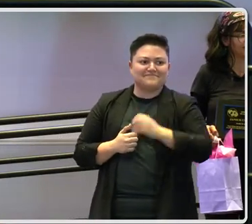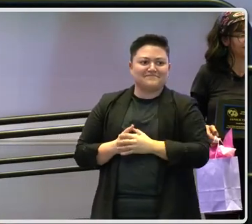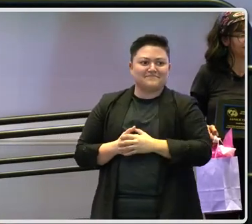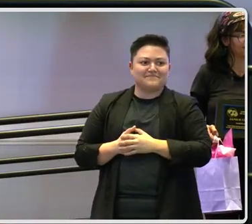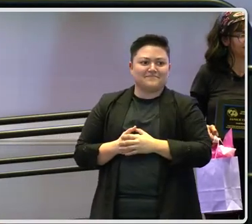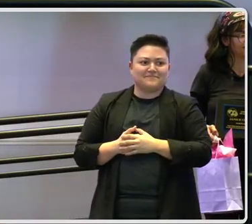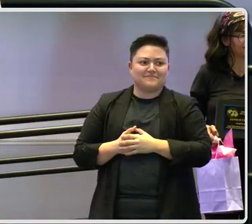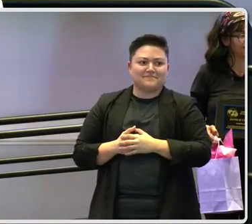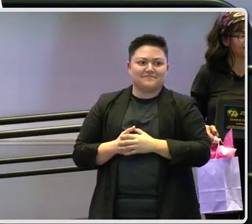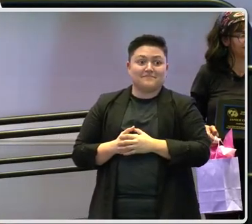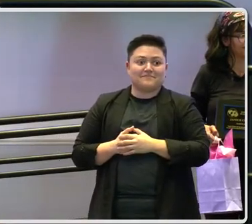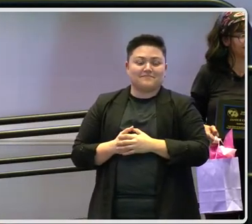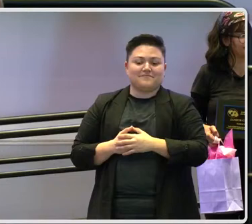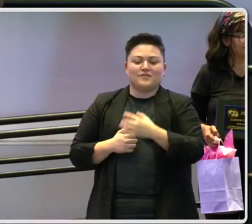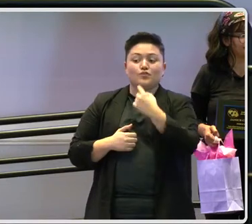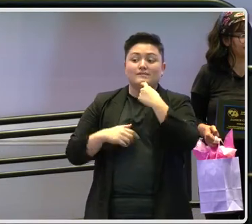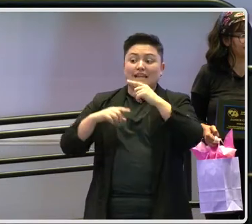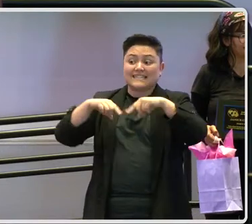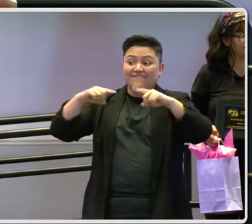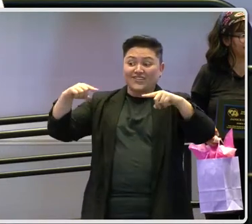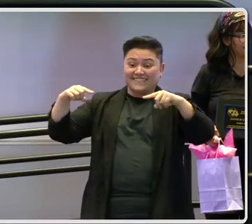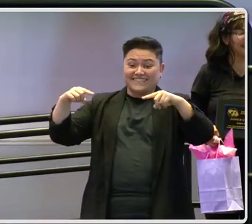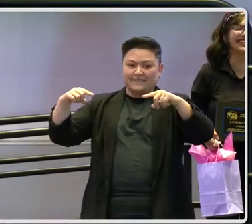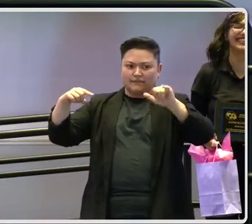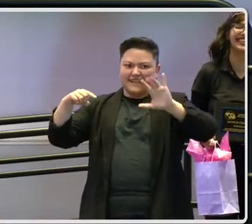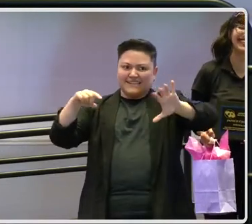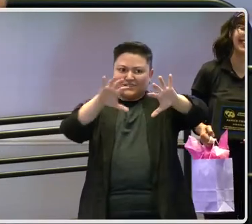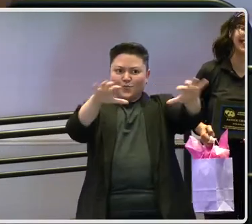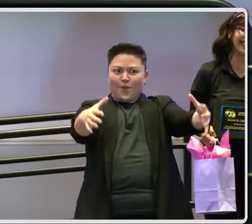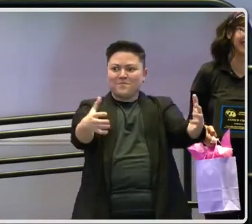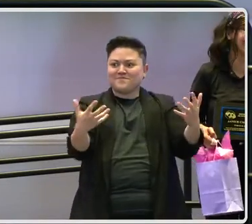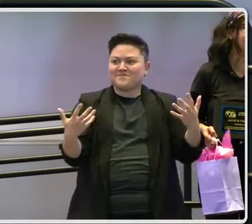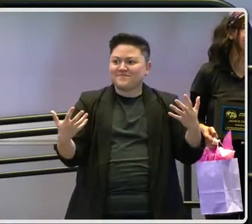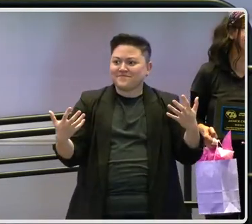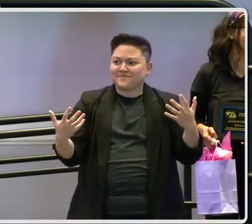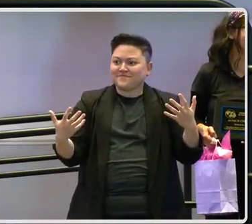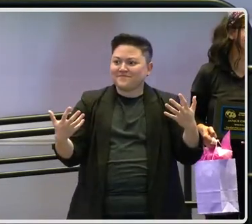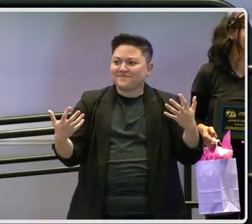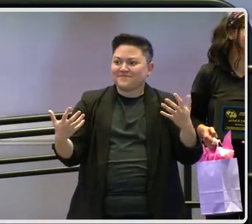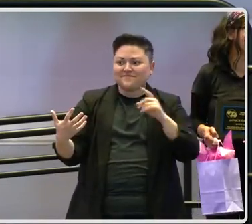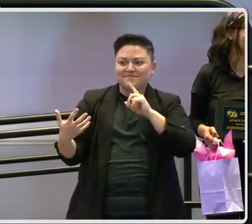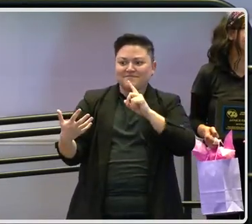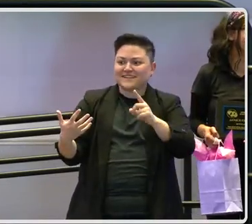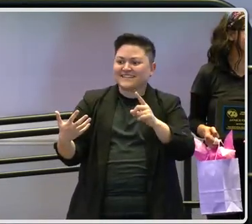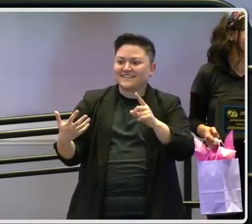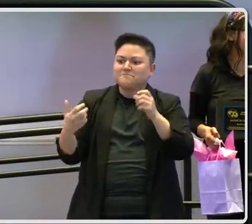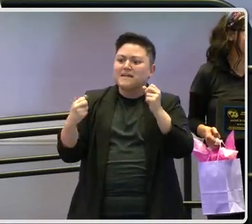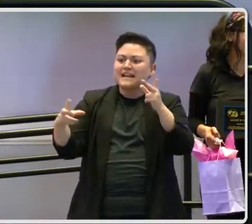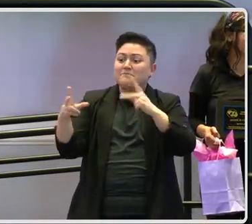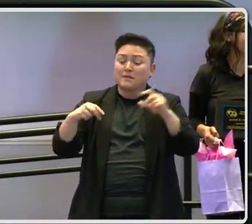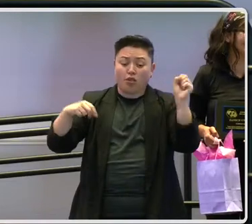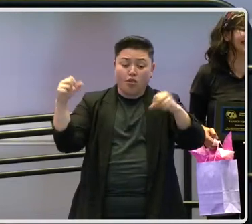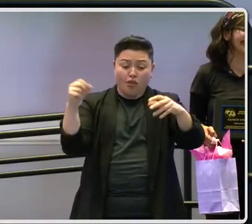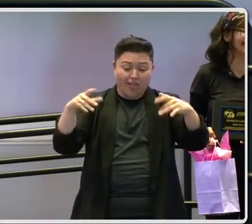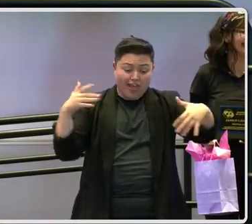When you say diversity, that's his group. We're a bunch of people that didn't ever think we fit